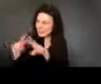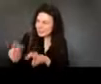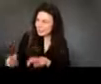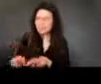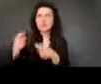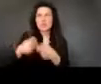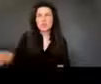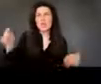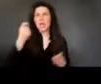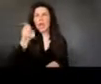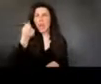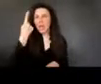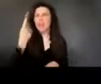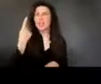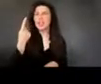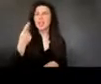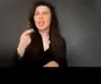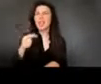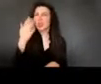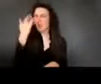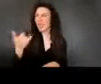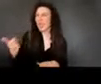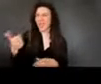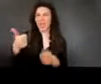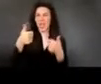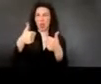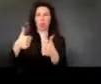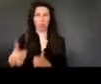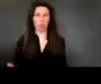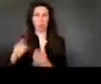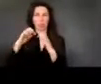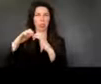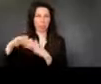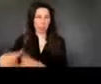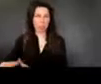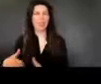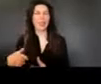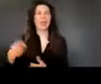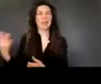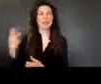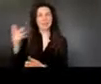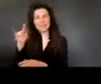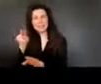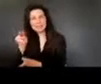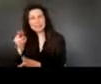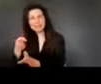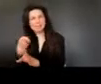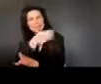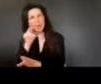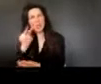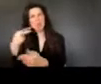abundant state that it found itself. And to be able to understand it, we try to see the